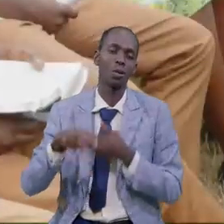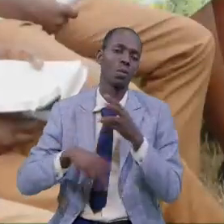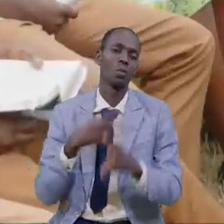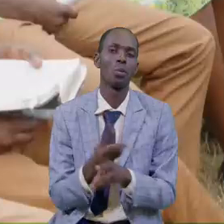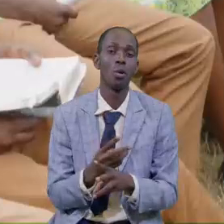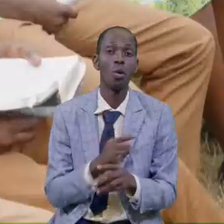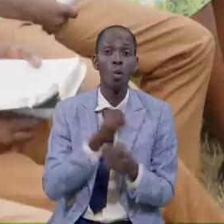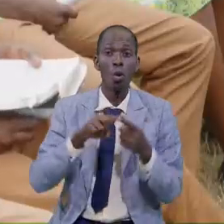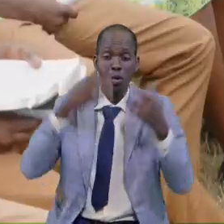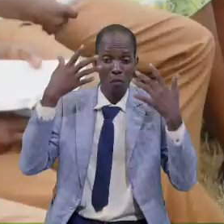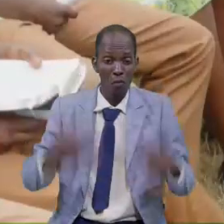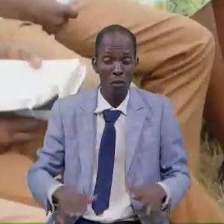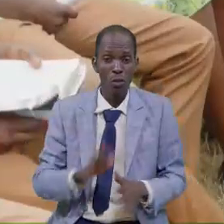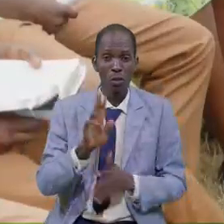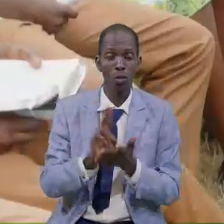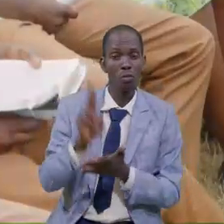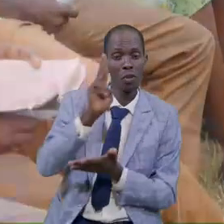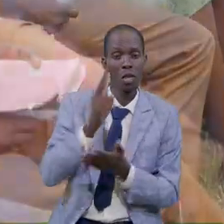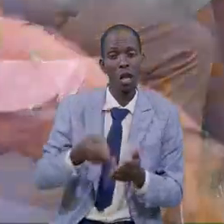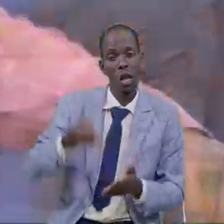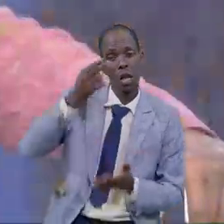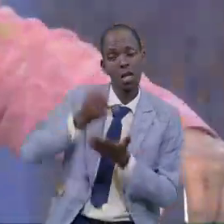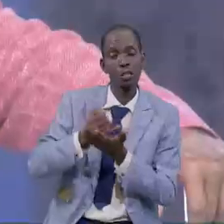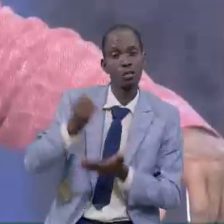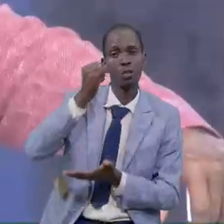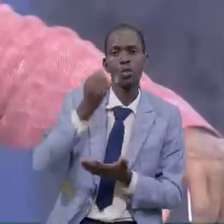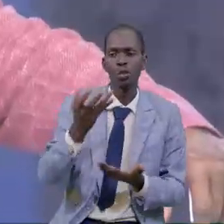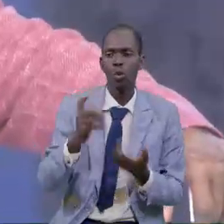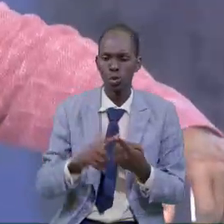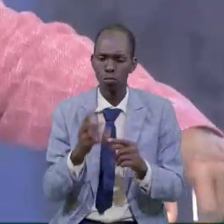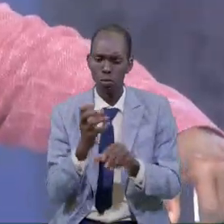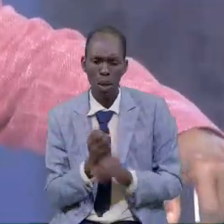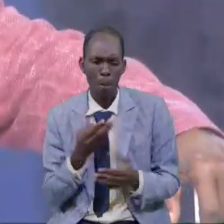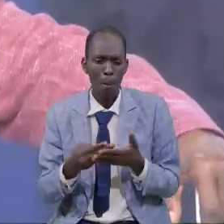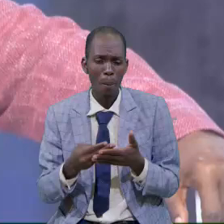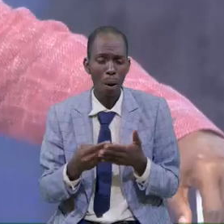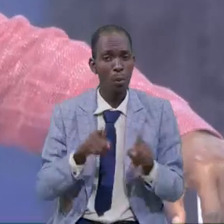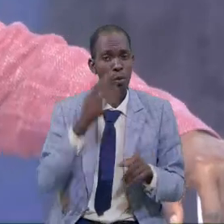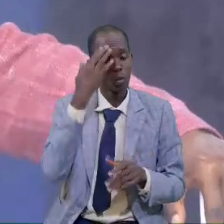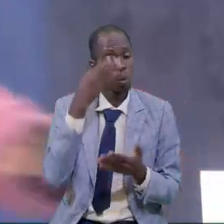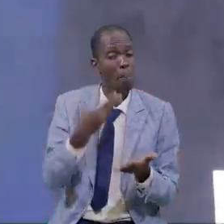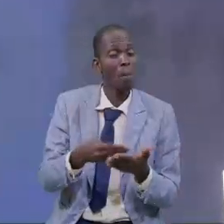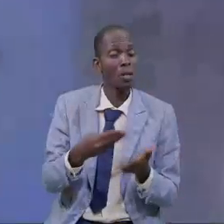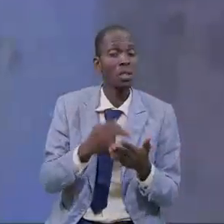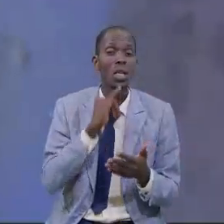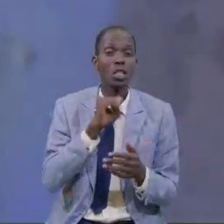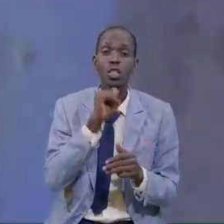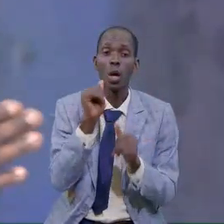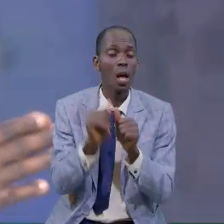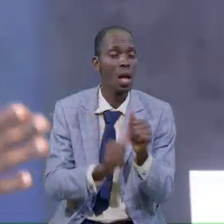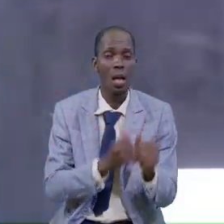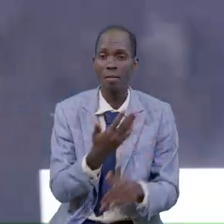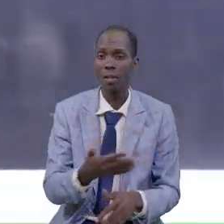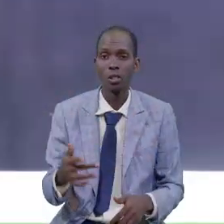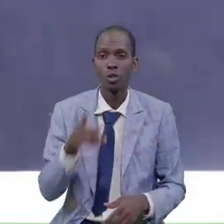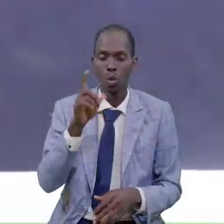money. You're in a hurry to earn money. But, you know, money is not everything. You need to move on and move